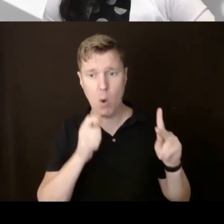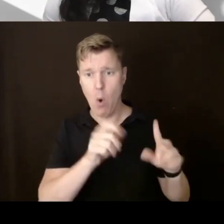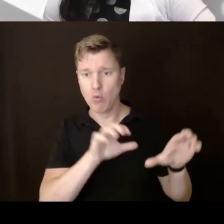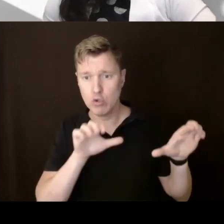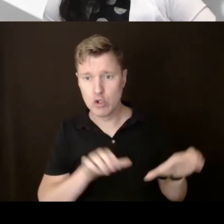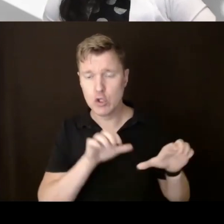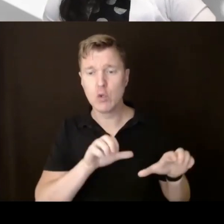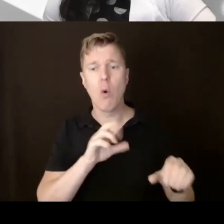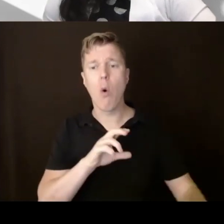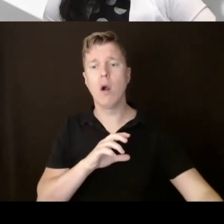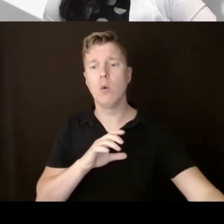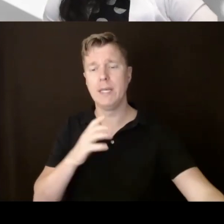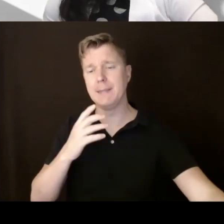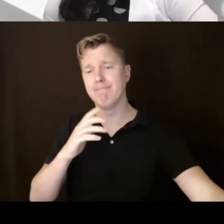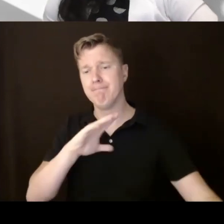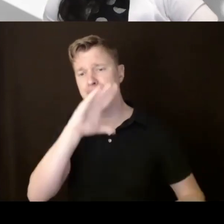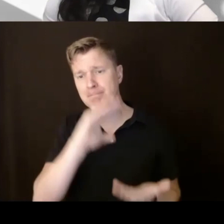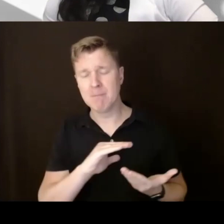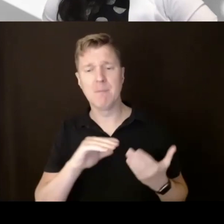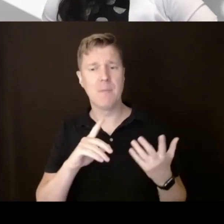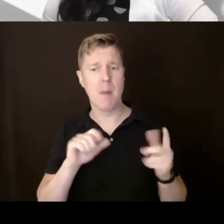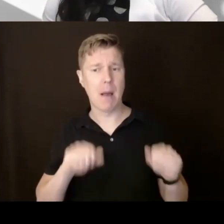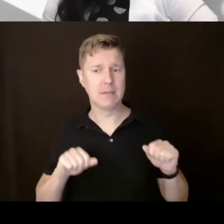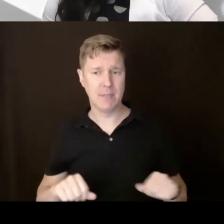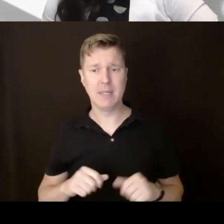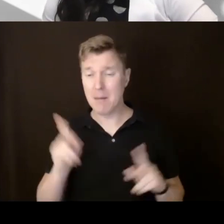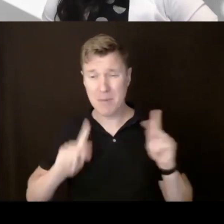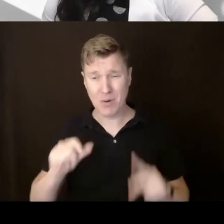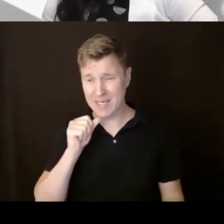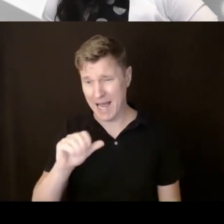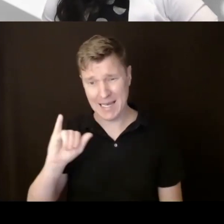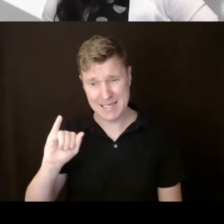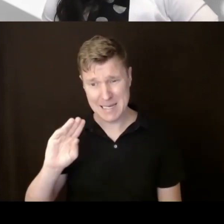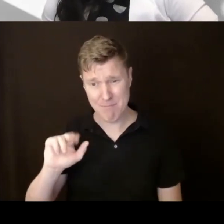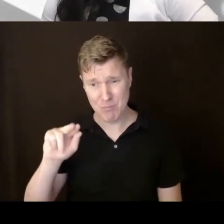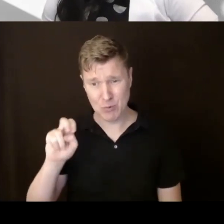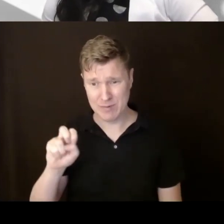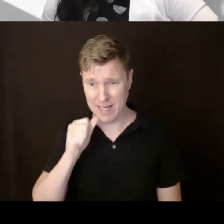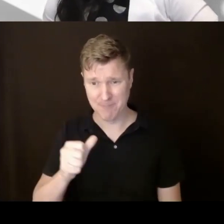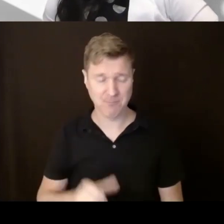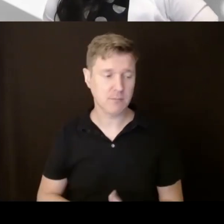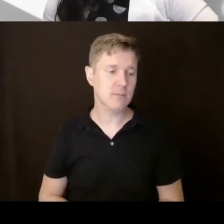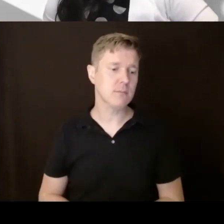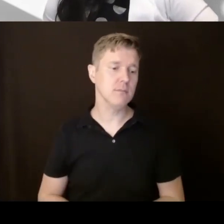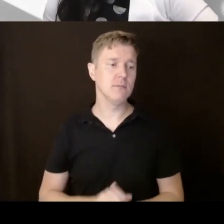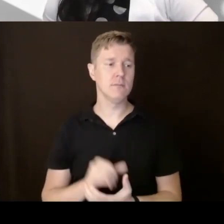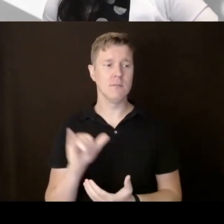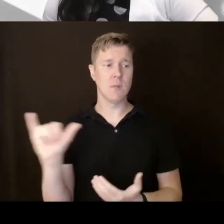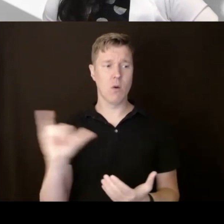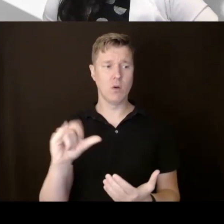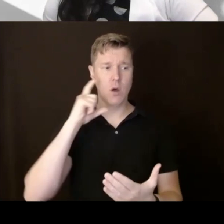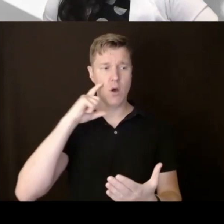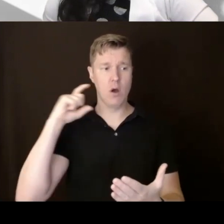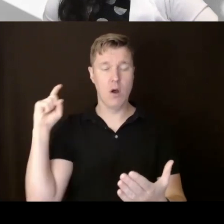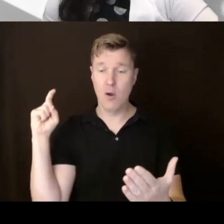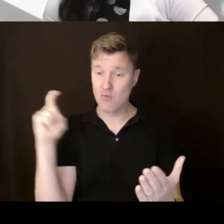that we lessen the likelihood of that, but nobody is immune. And so that's something to just be aware of. And then also recognize that they may have a